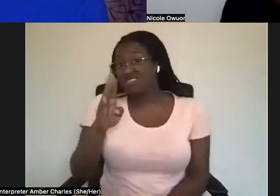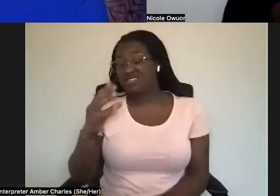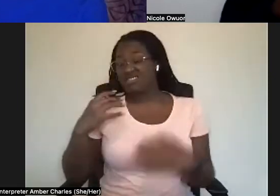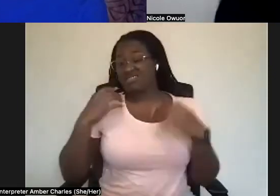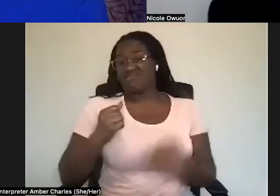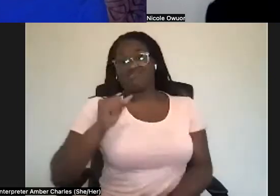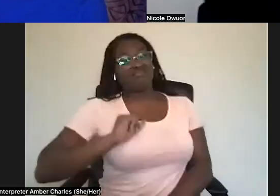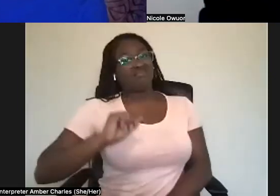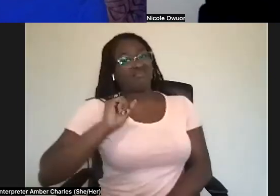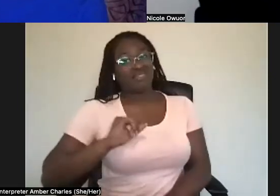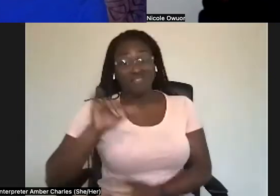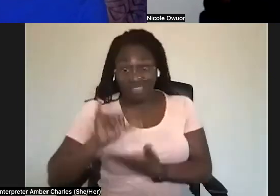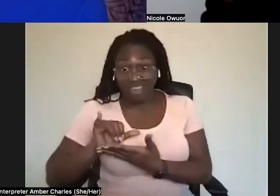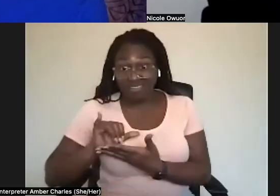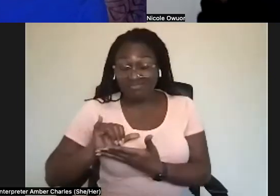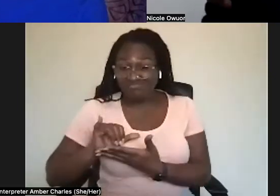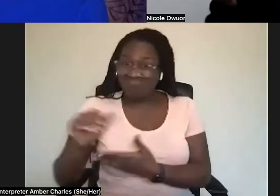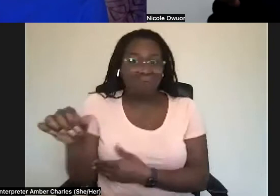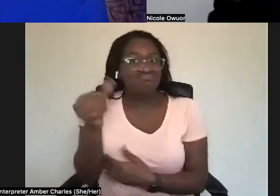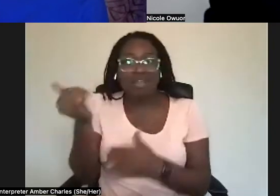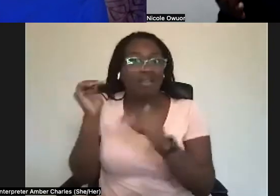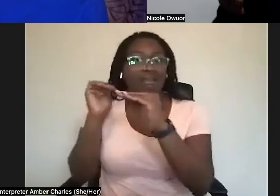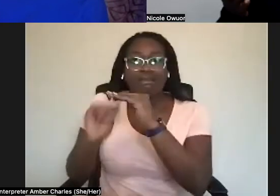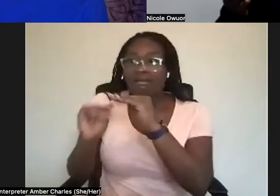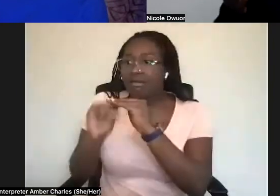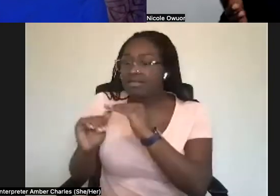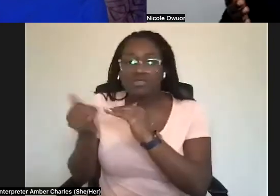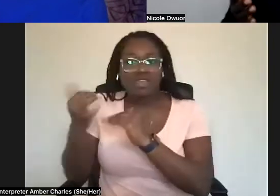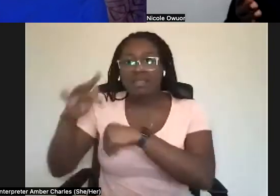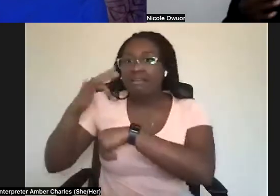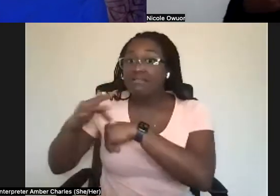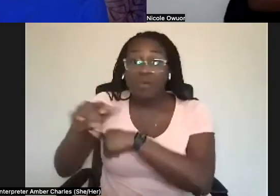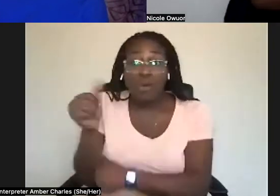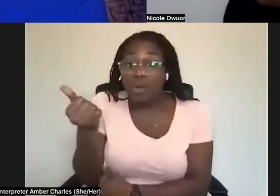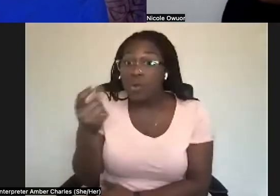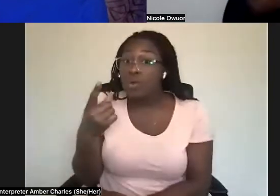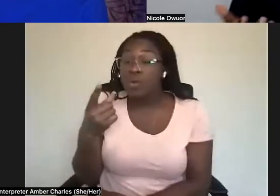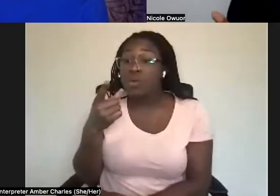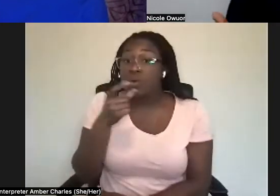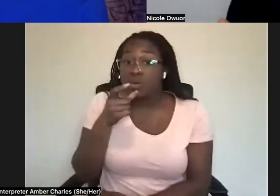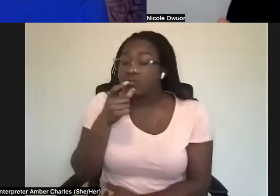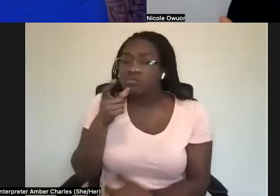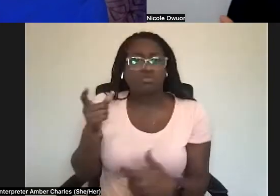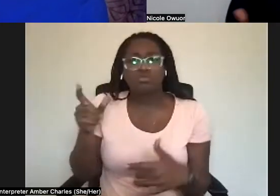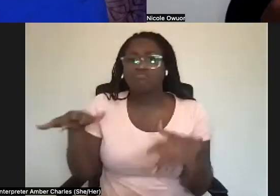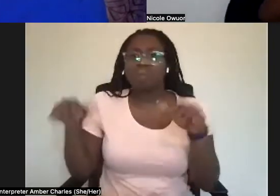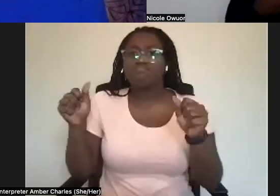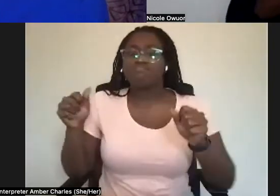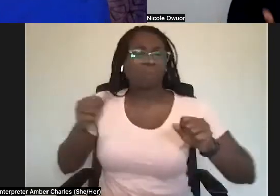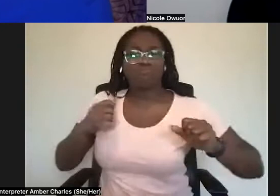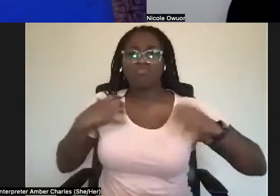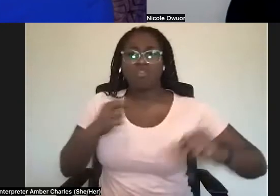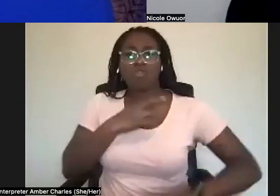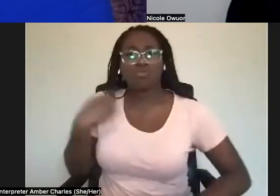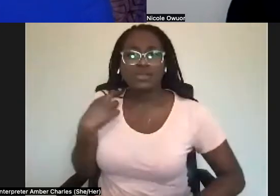any available or applicable to anyone who's willing to take bold risks to